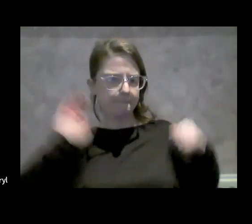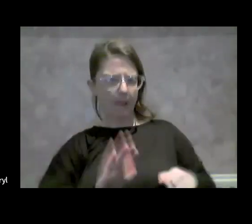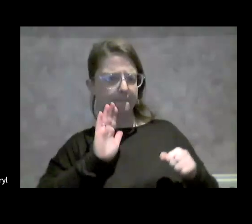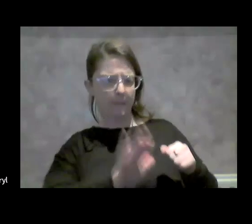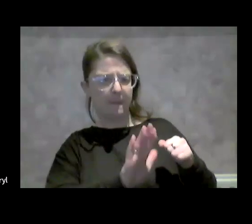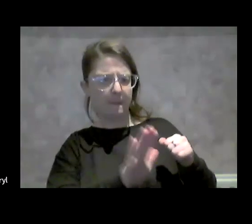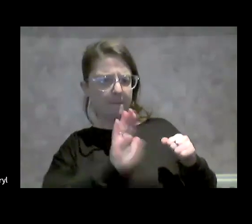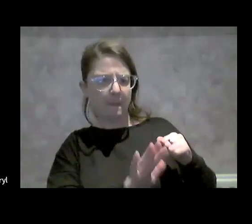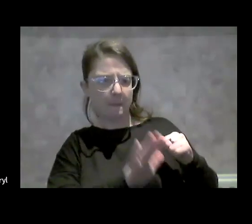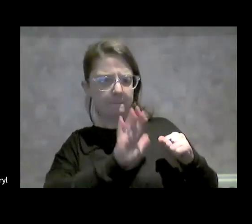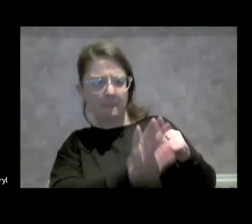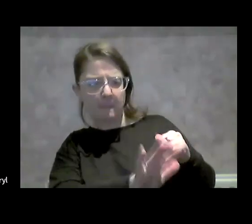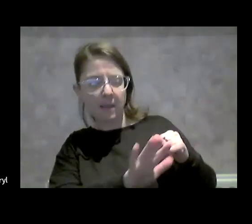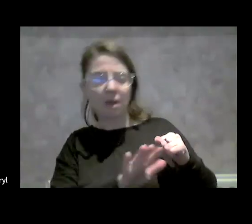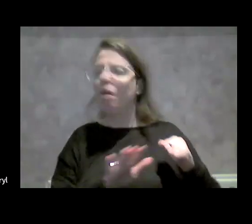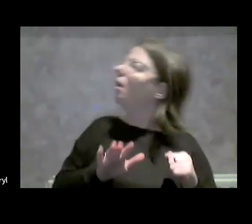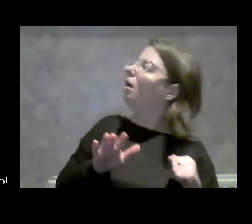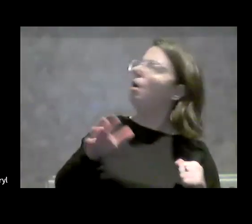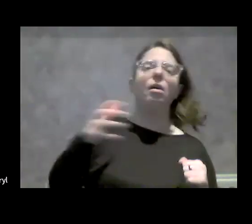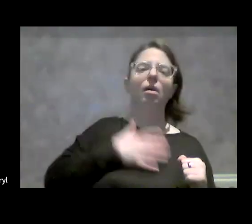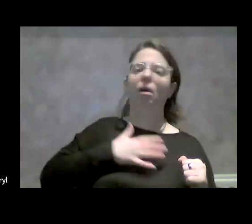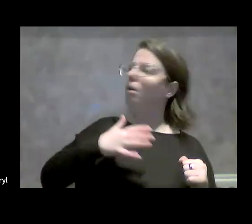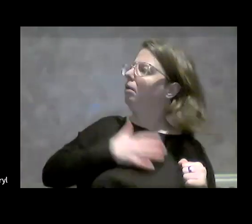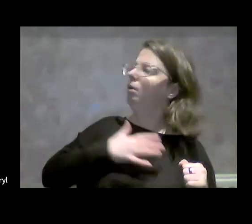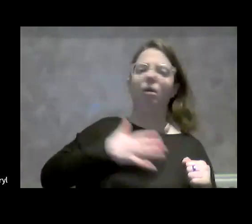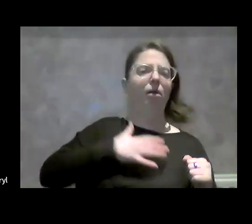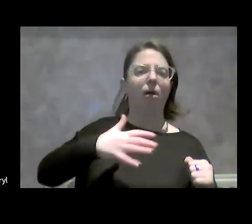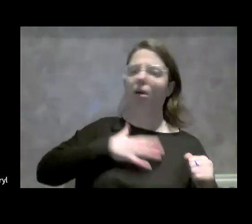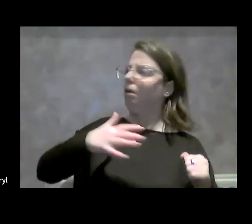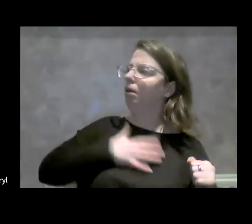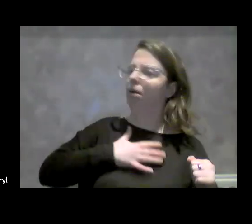cowardly trans femme started to hyperventilate again.